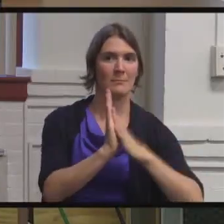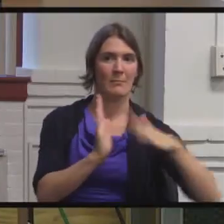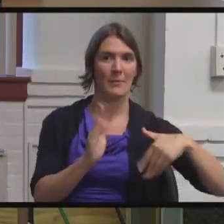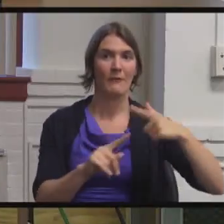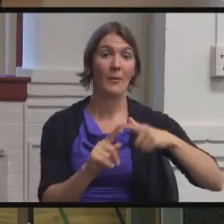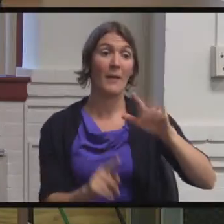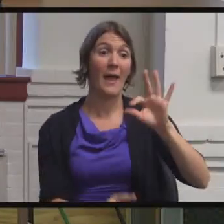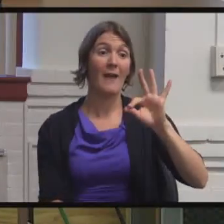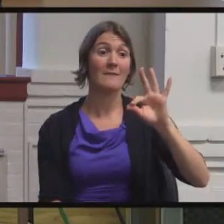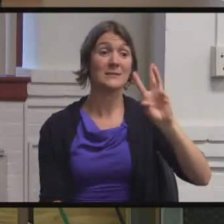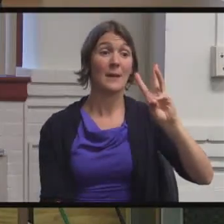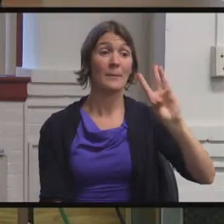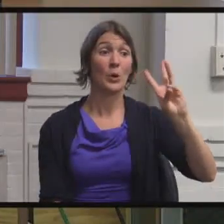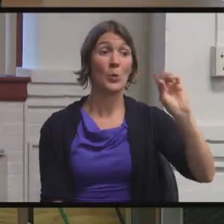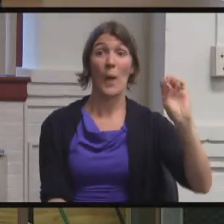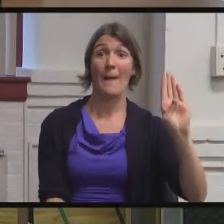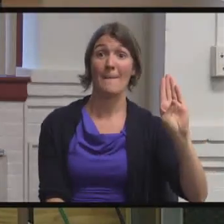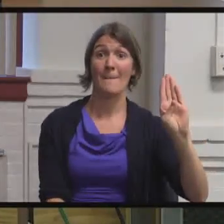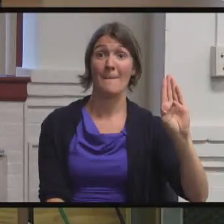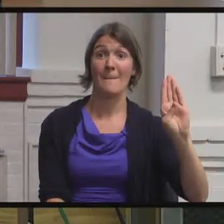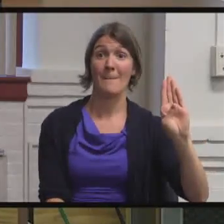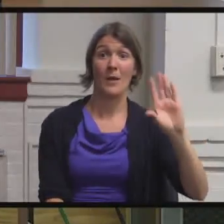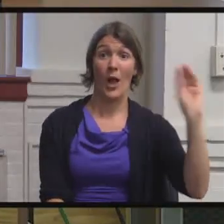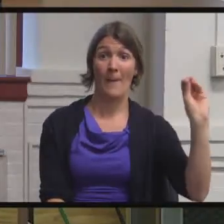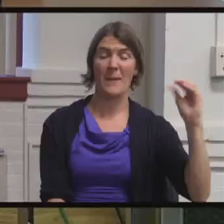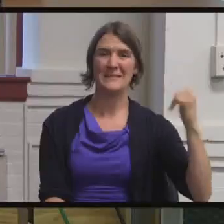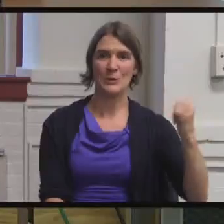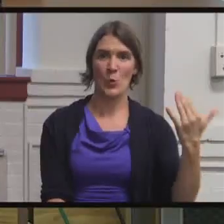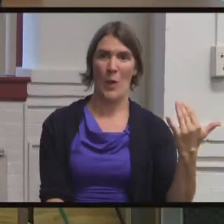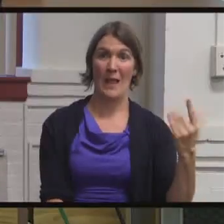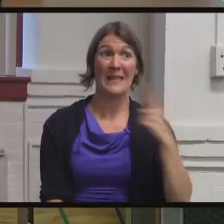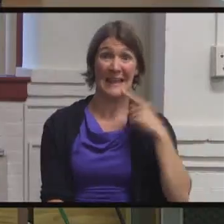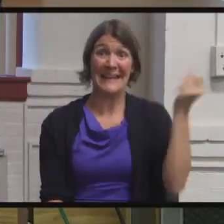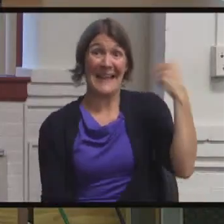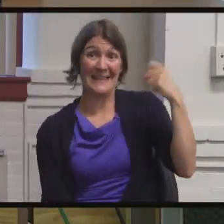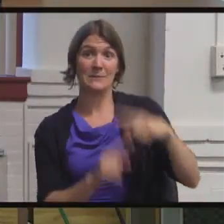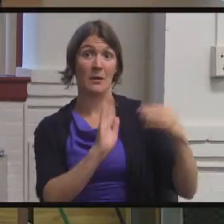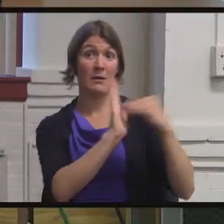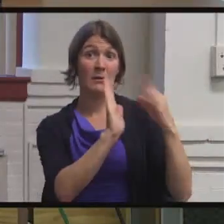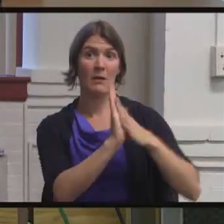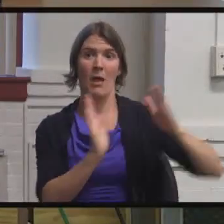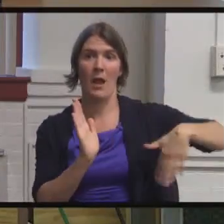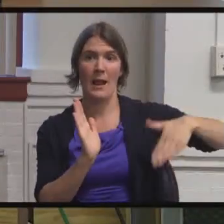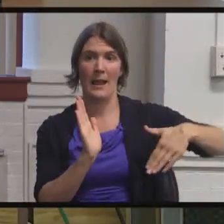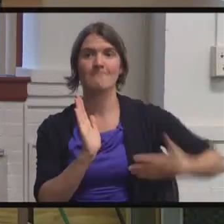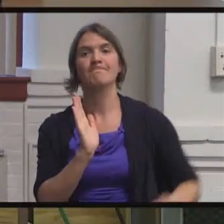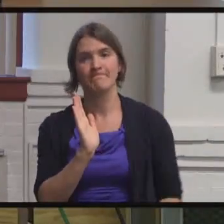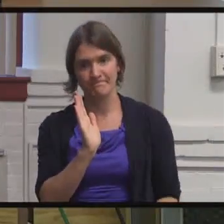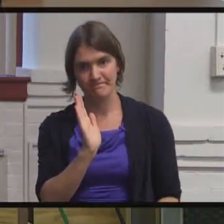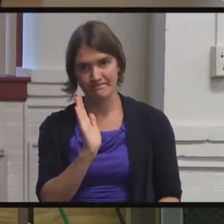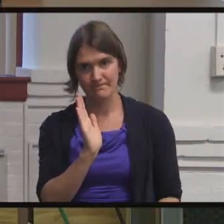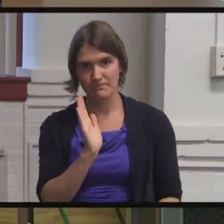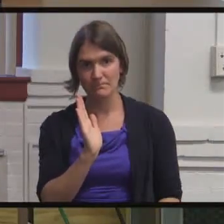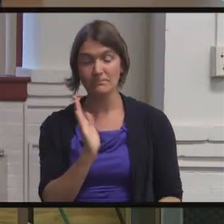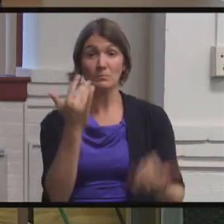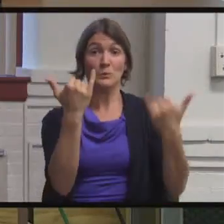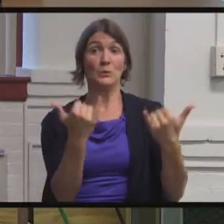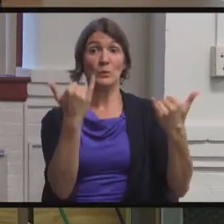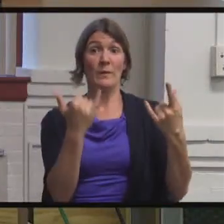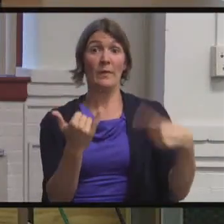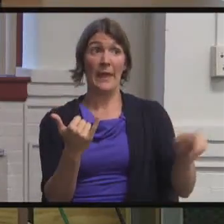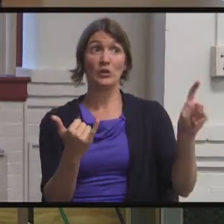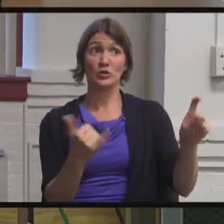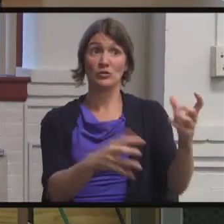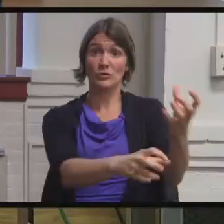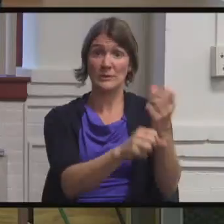FW Web company or the people that are my point people there. So as of today, they should have